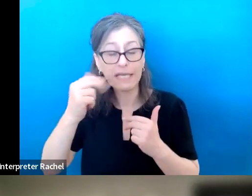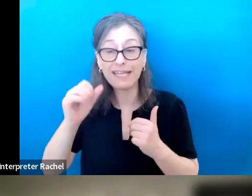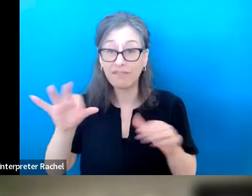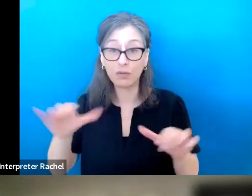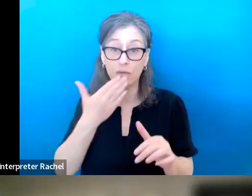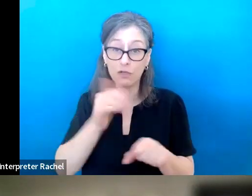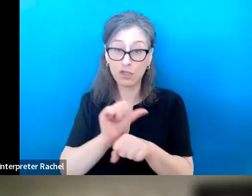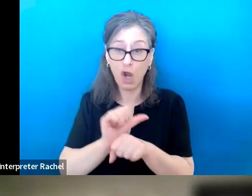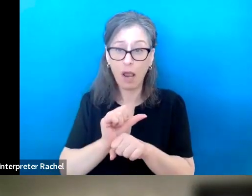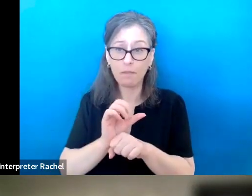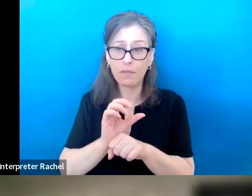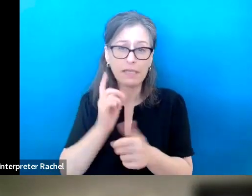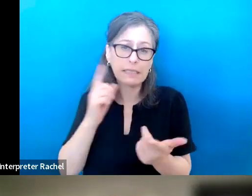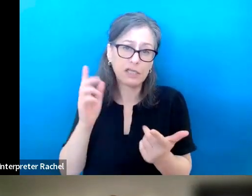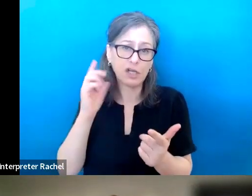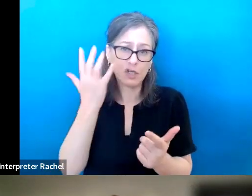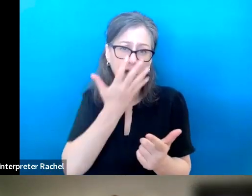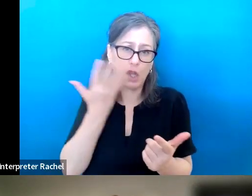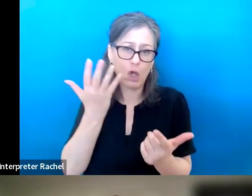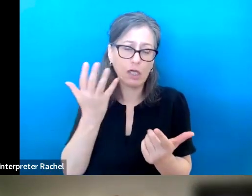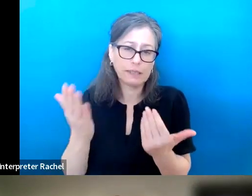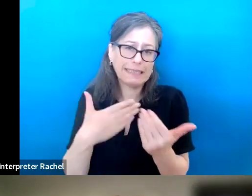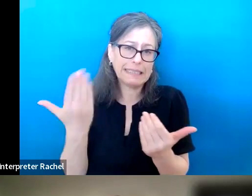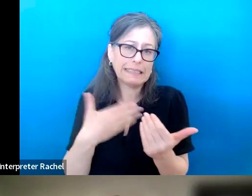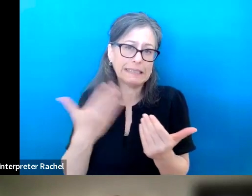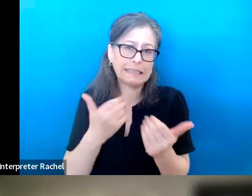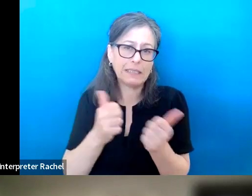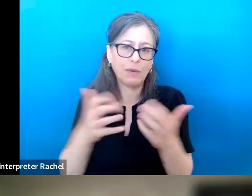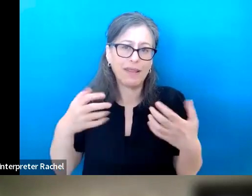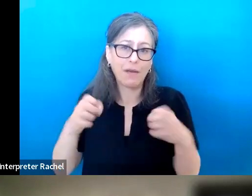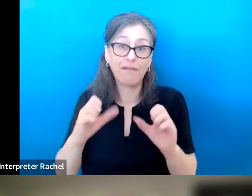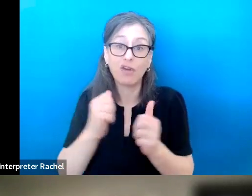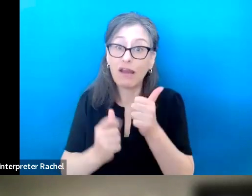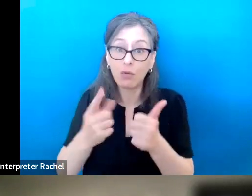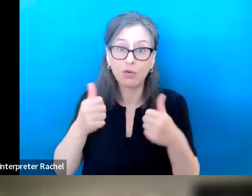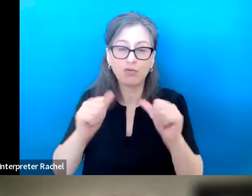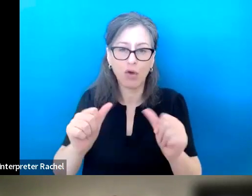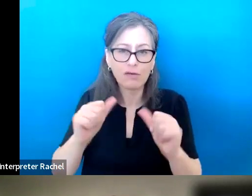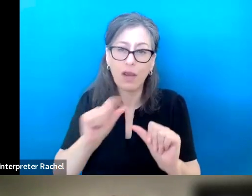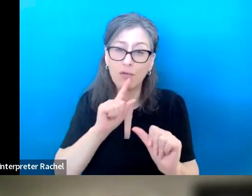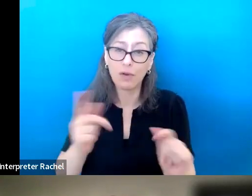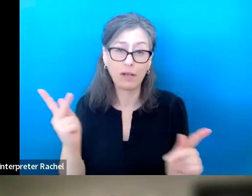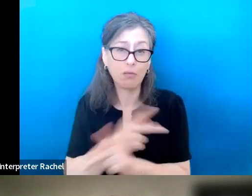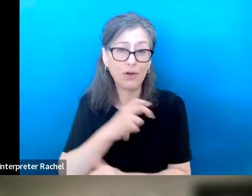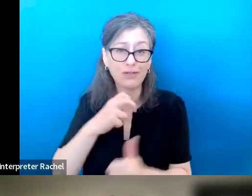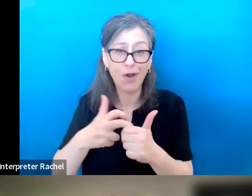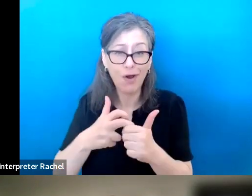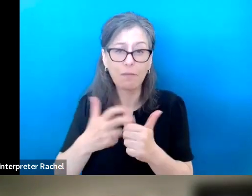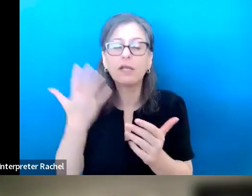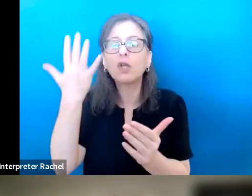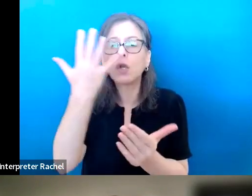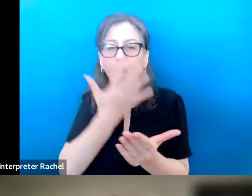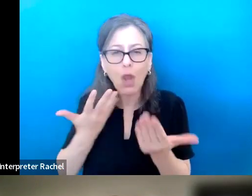it comes across as effortless and easy. And everybody who tries to do it knows that it's the hardest. And so I needed people who